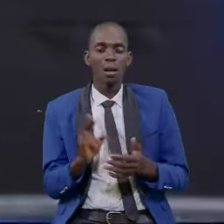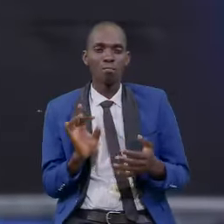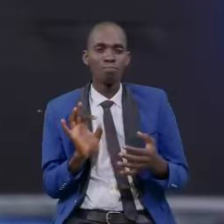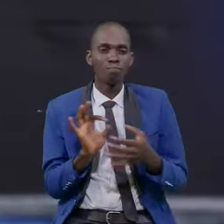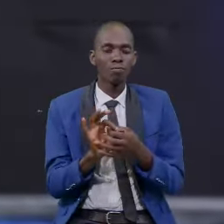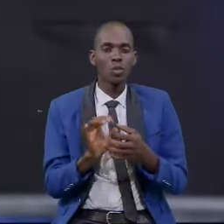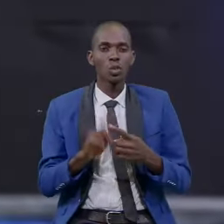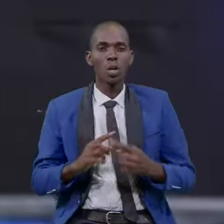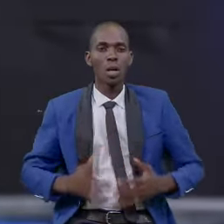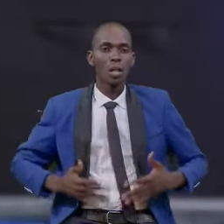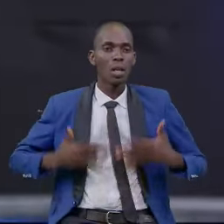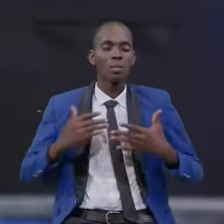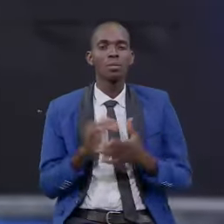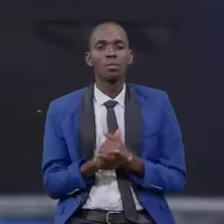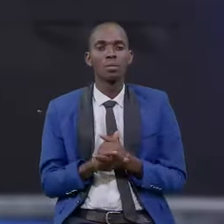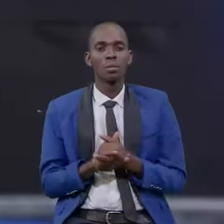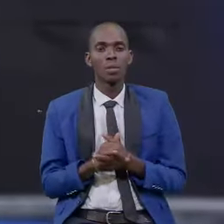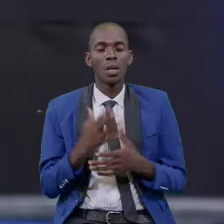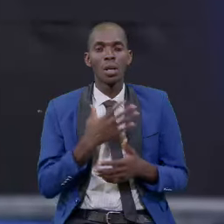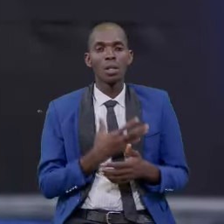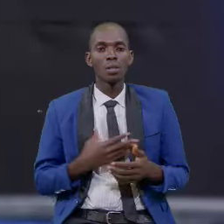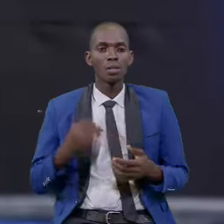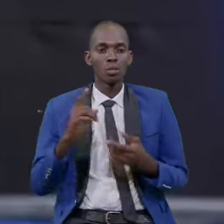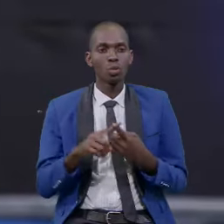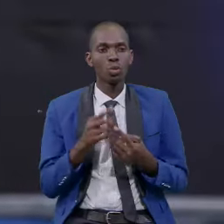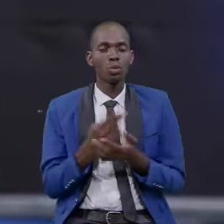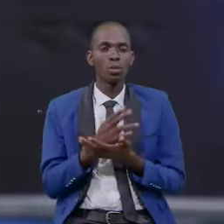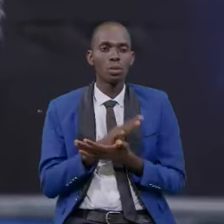life and godliness